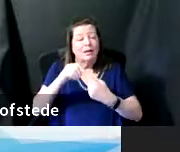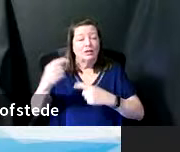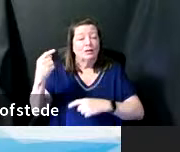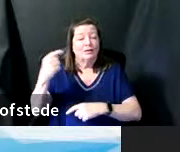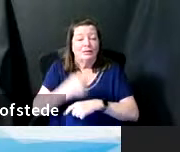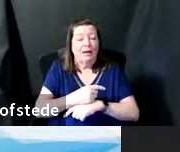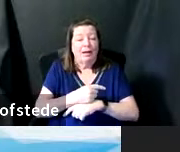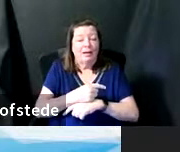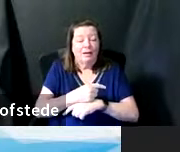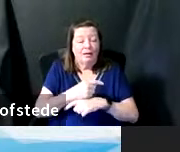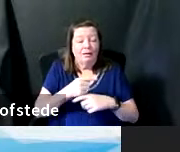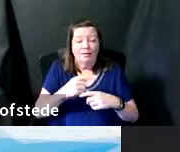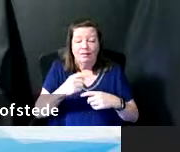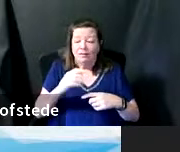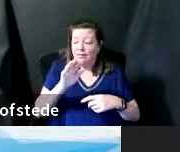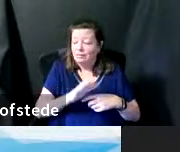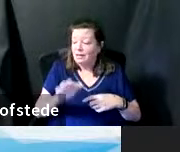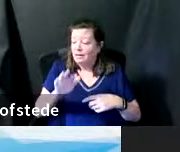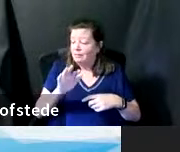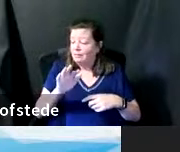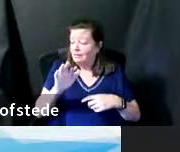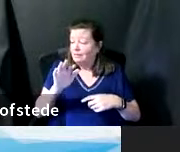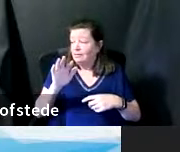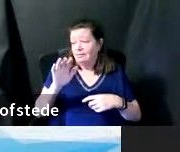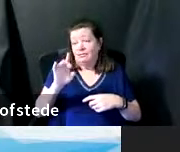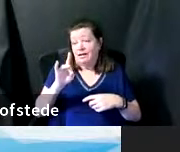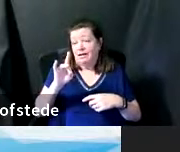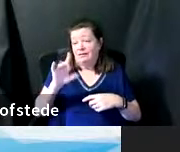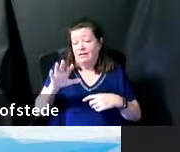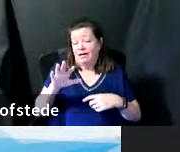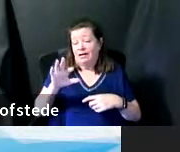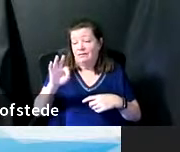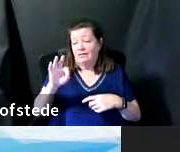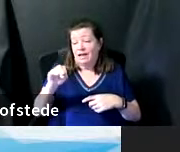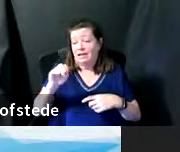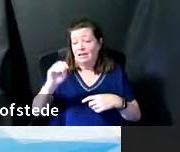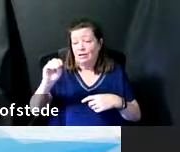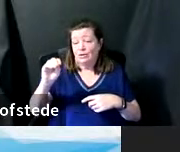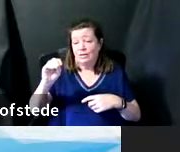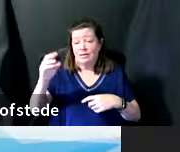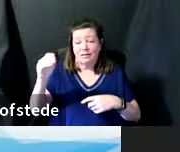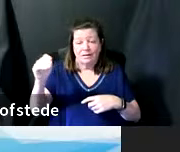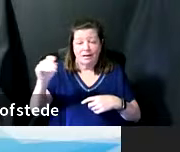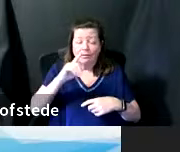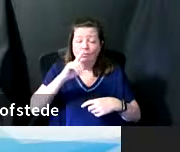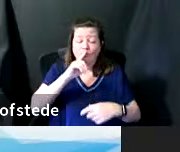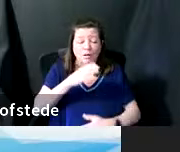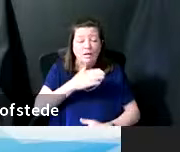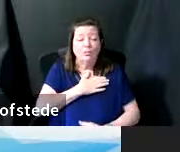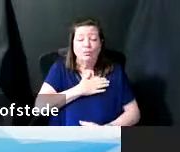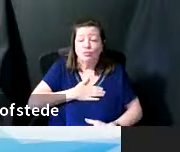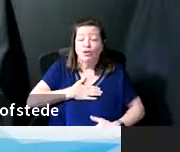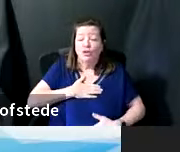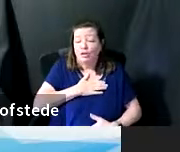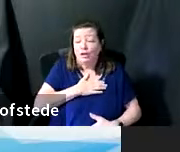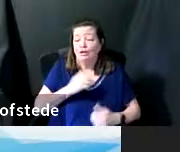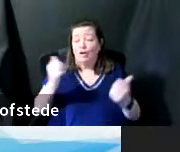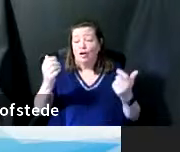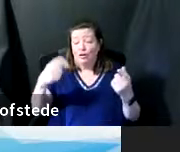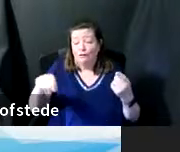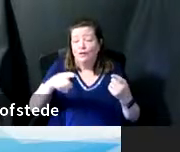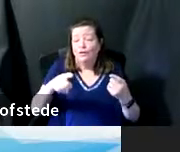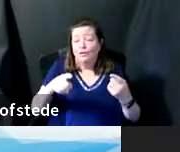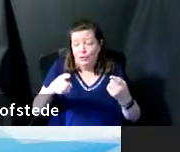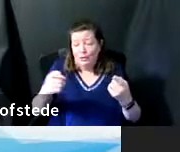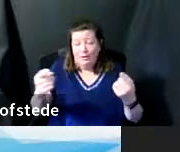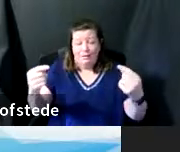about 85, probably close to 90 degrees. And so just really appreciate all of you spending time